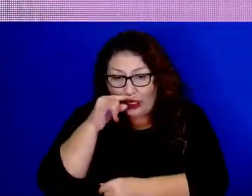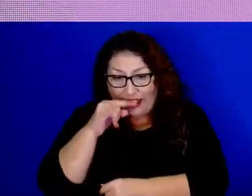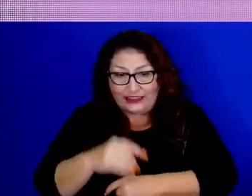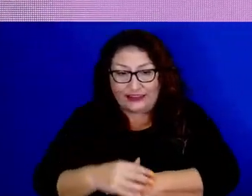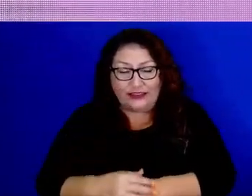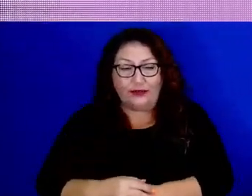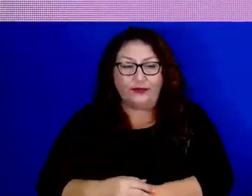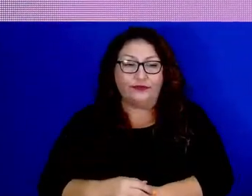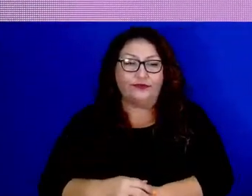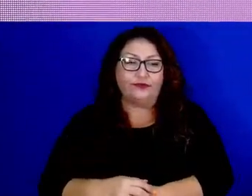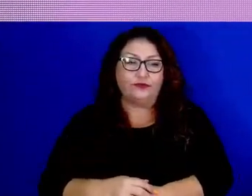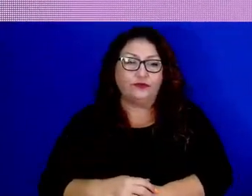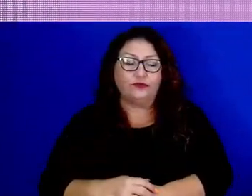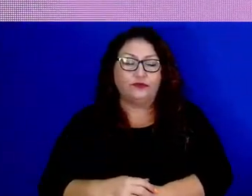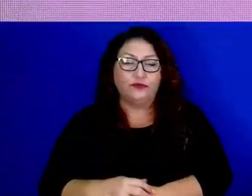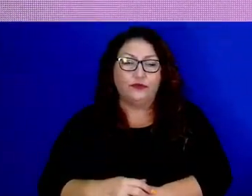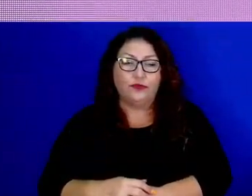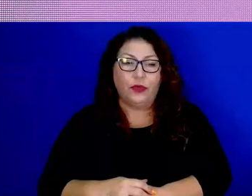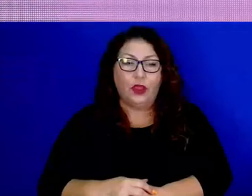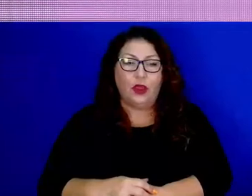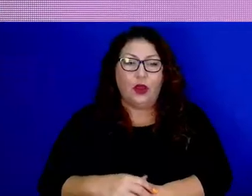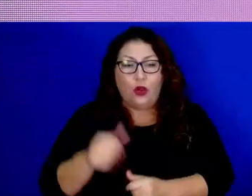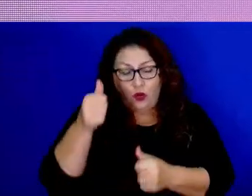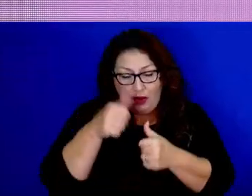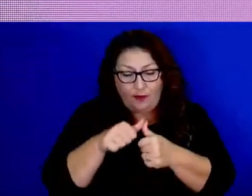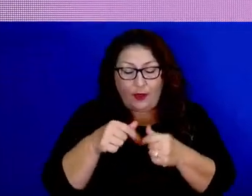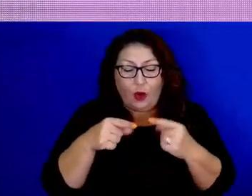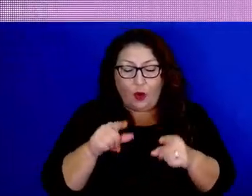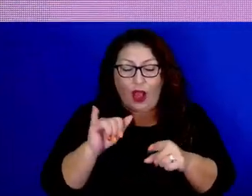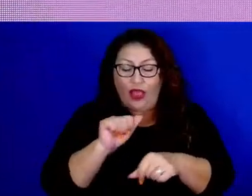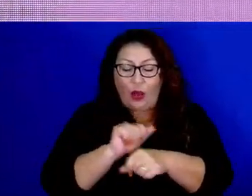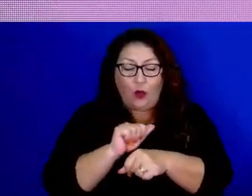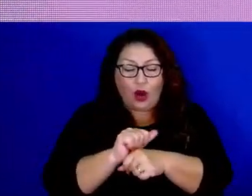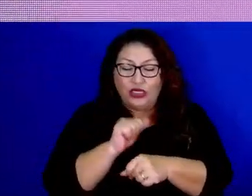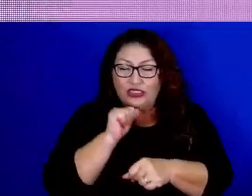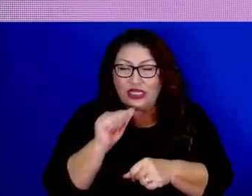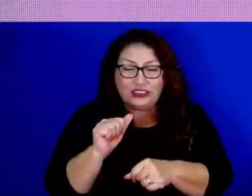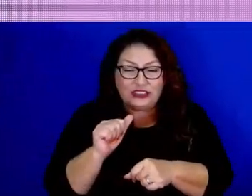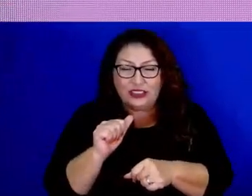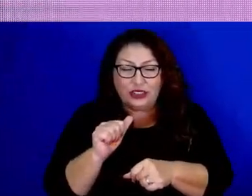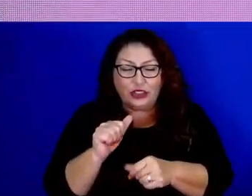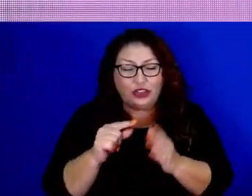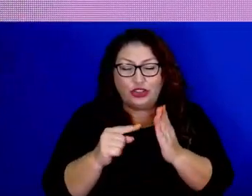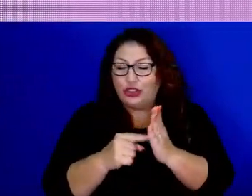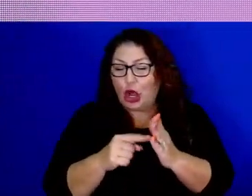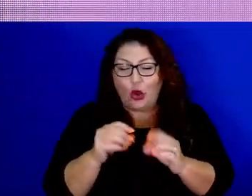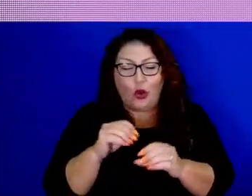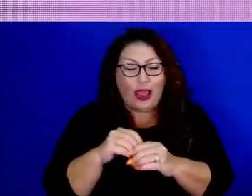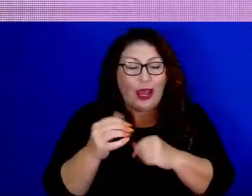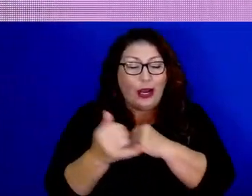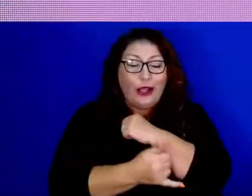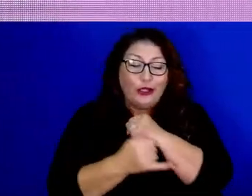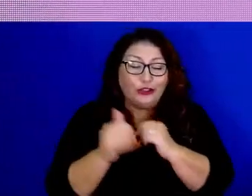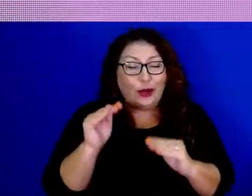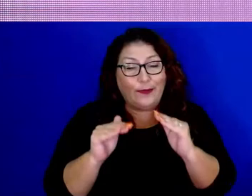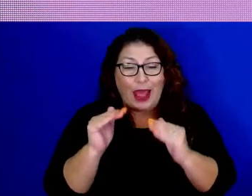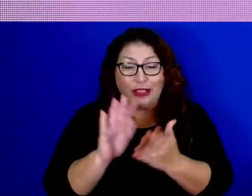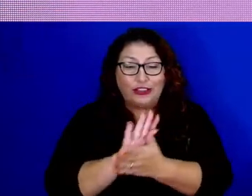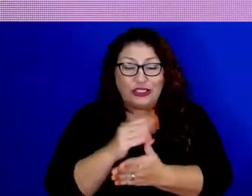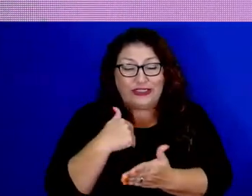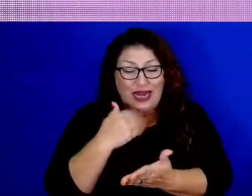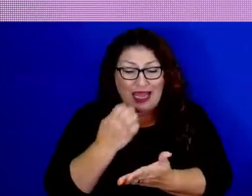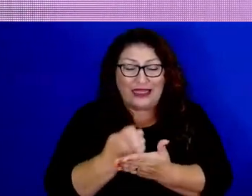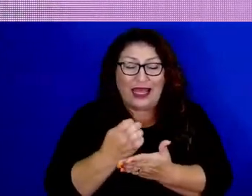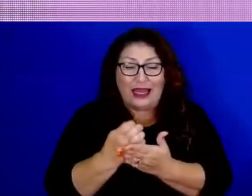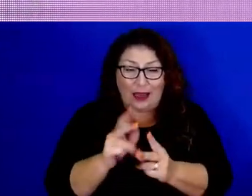Let's remember that while this work does not show up in countries' balance sheets, it has economic value.